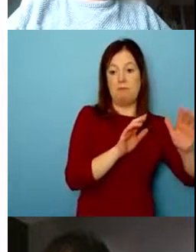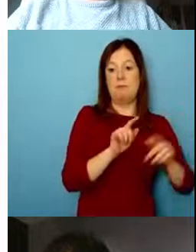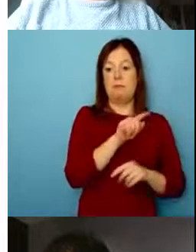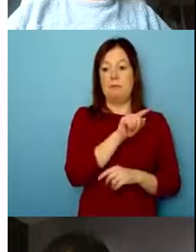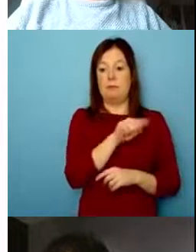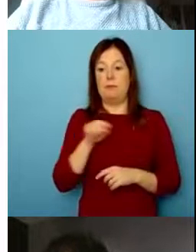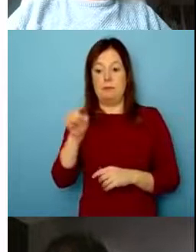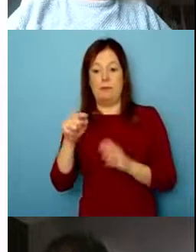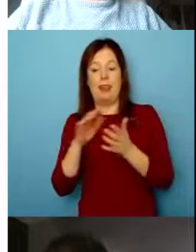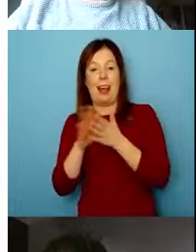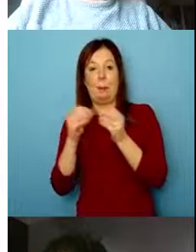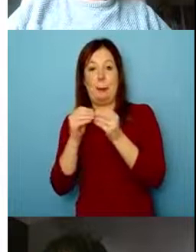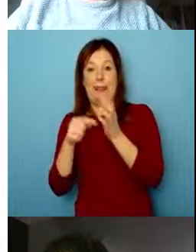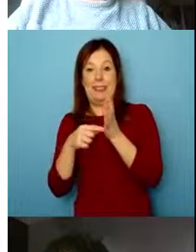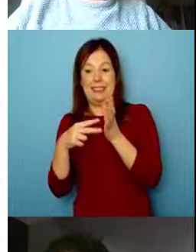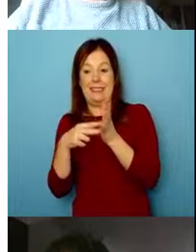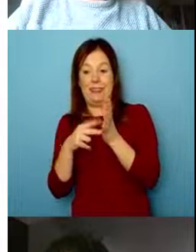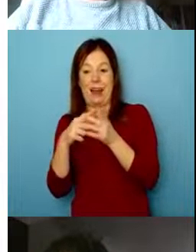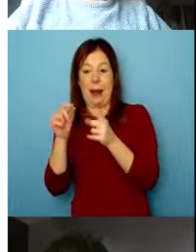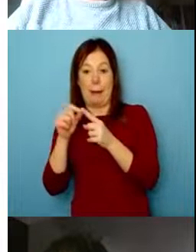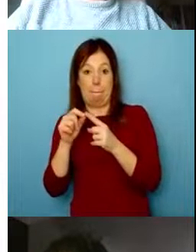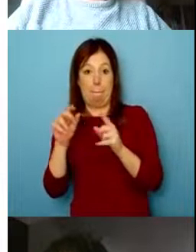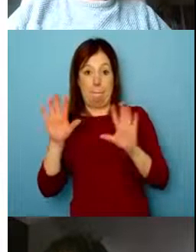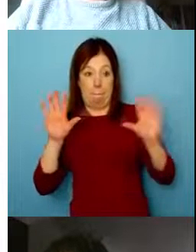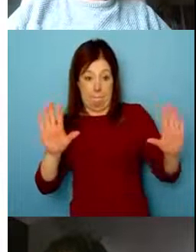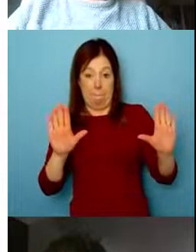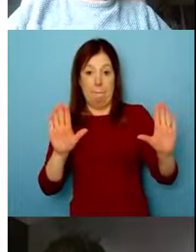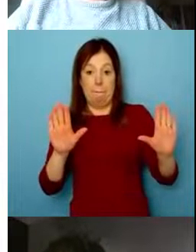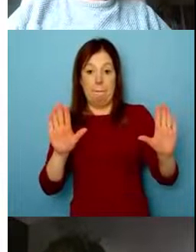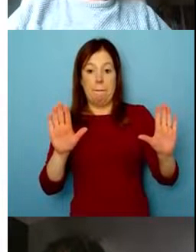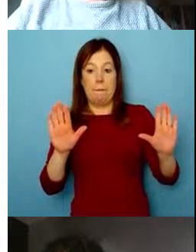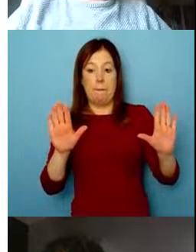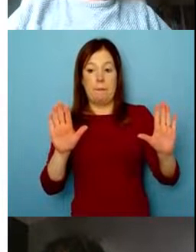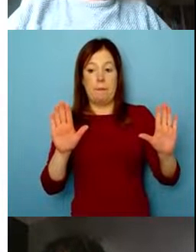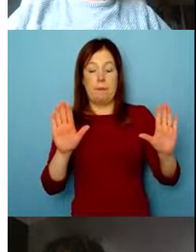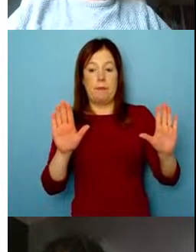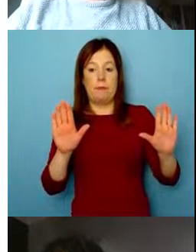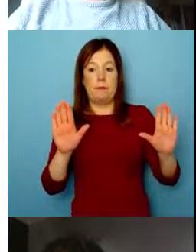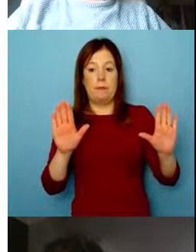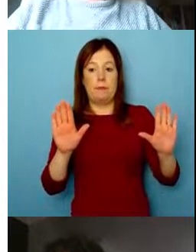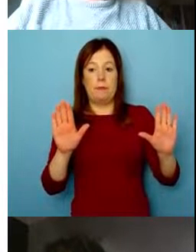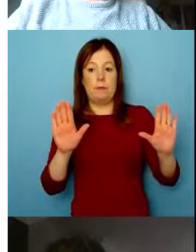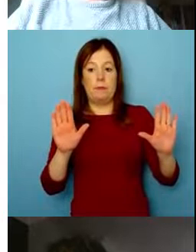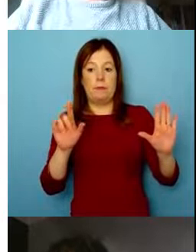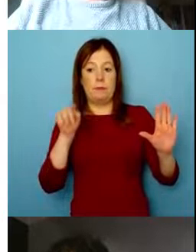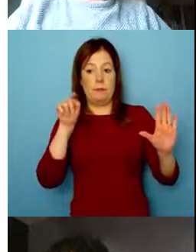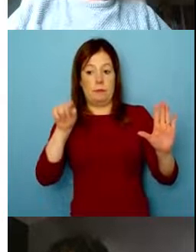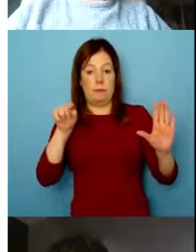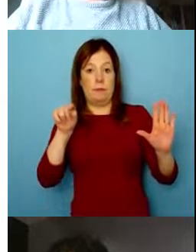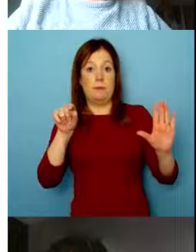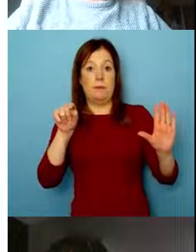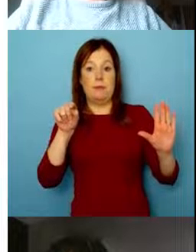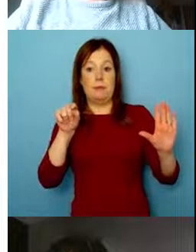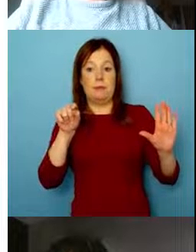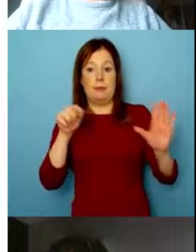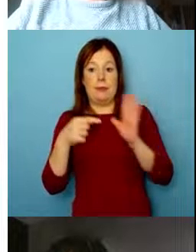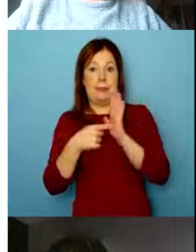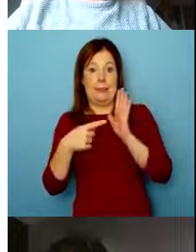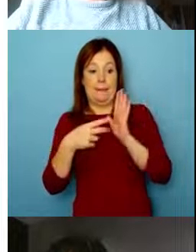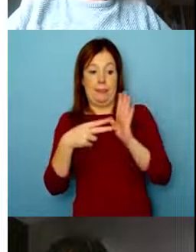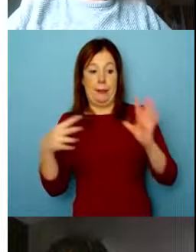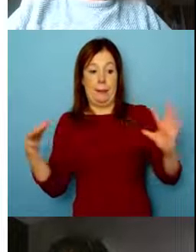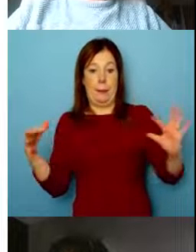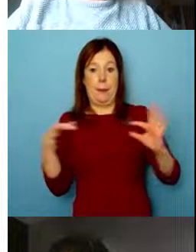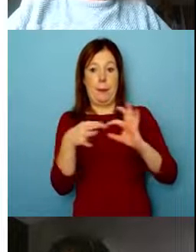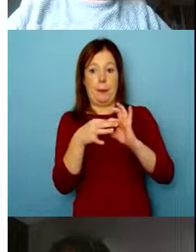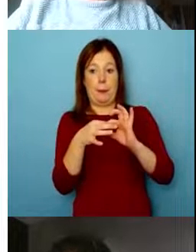TV application as indicated here. And the application, first of all, starts a dialogue with the TV, and it may